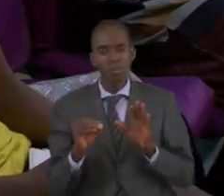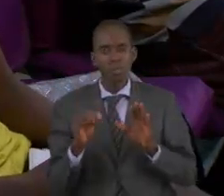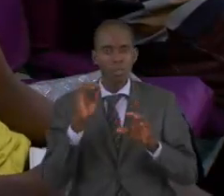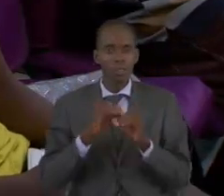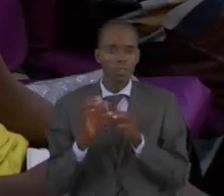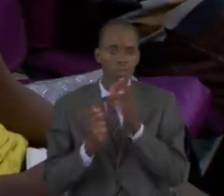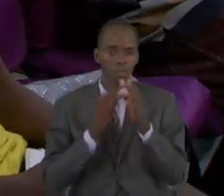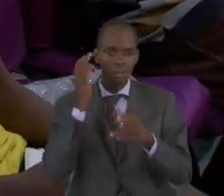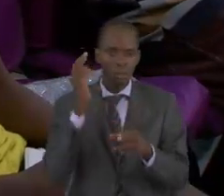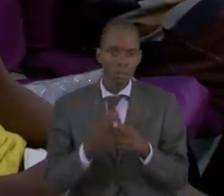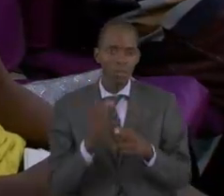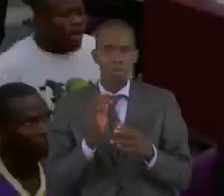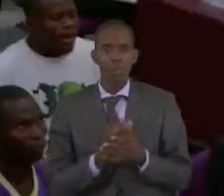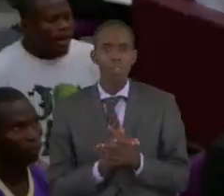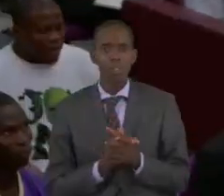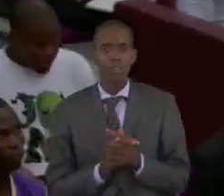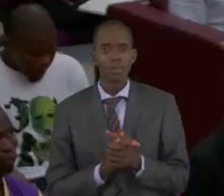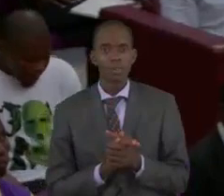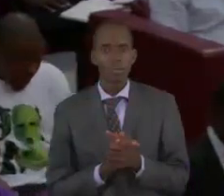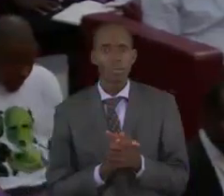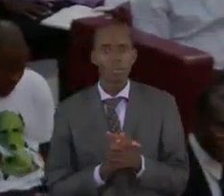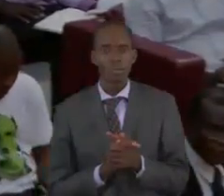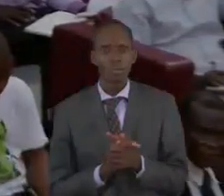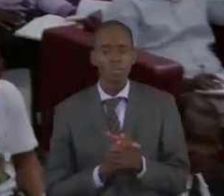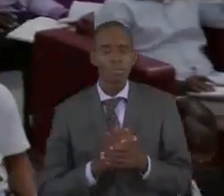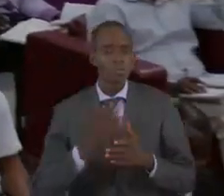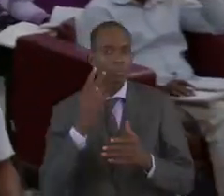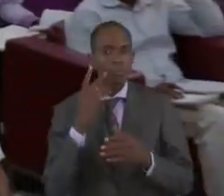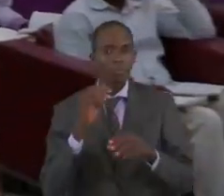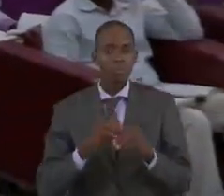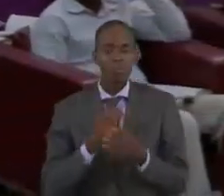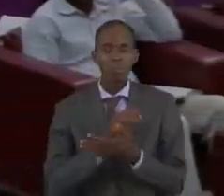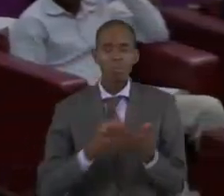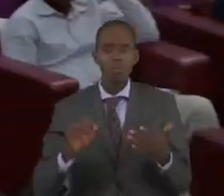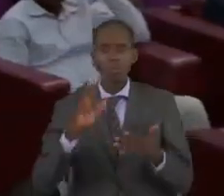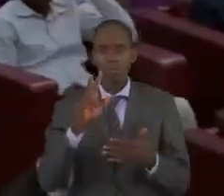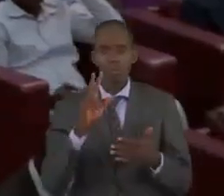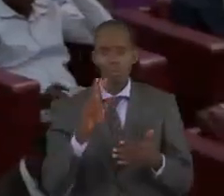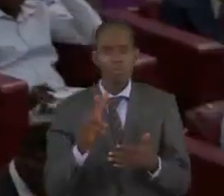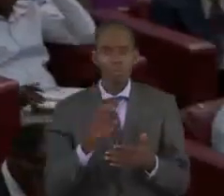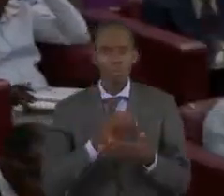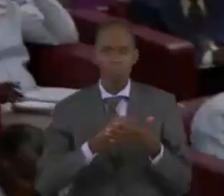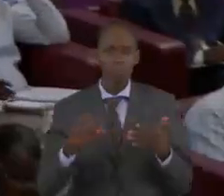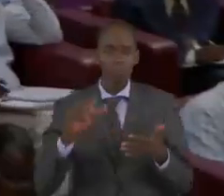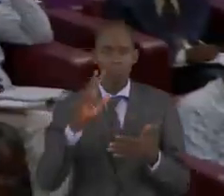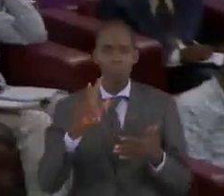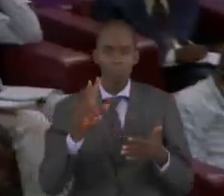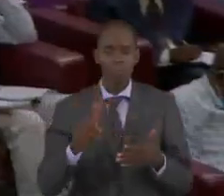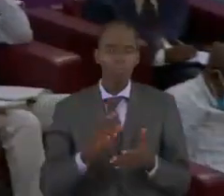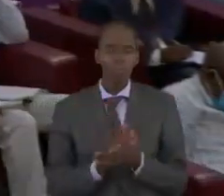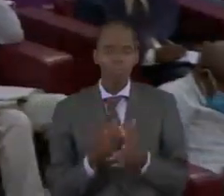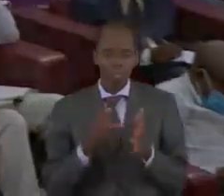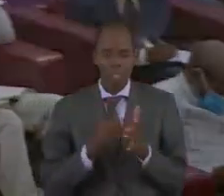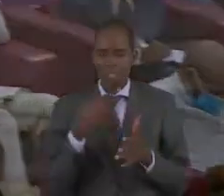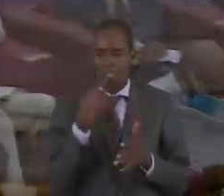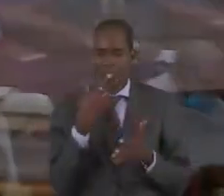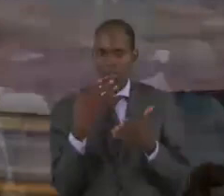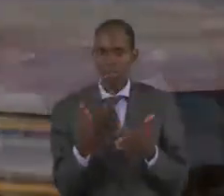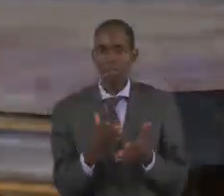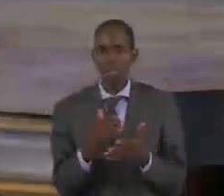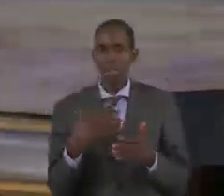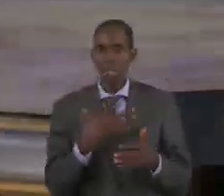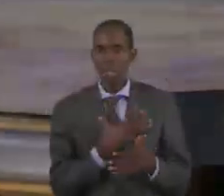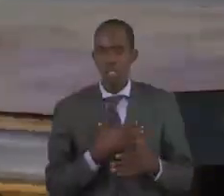in Jesus' name. Look at verse 32. In verse 32, it tells us, and